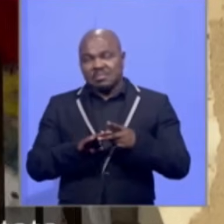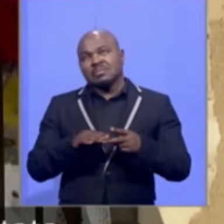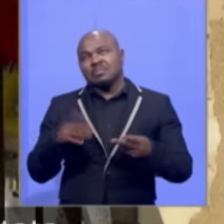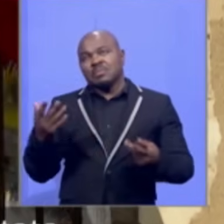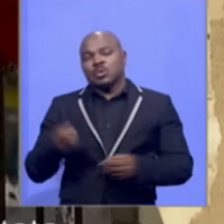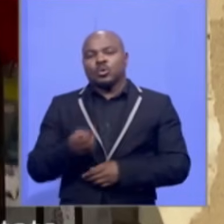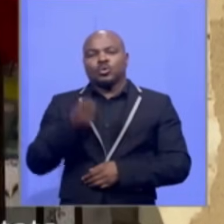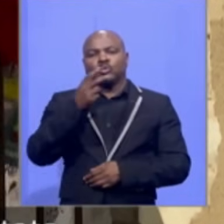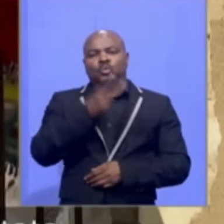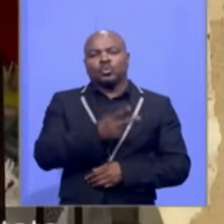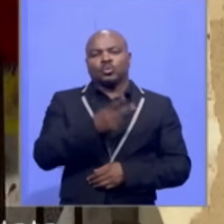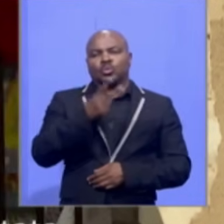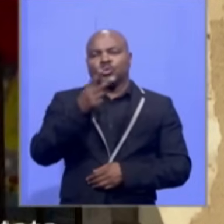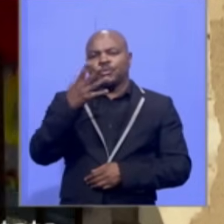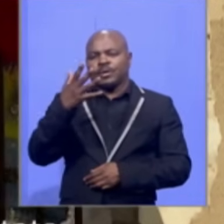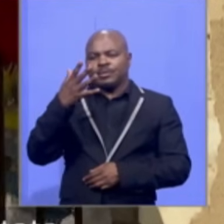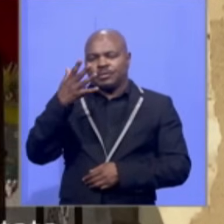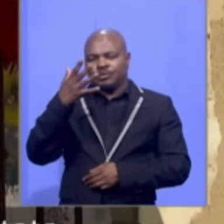tse